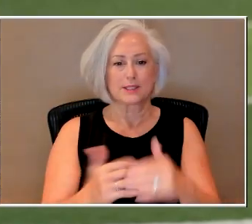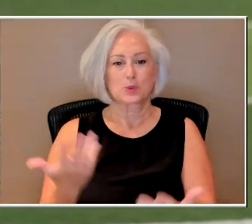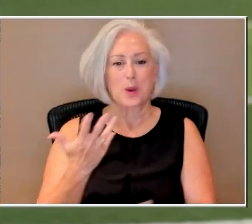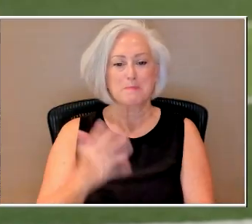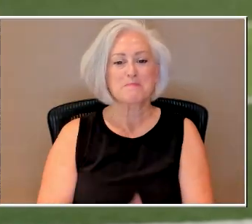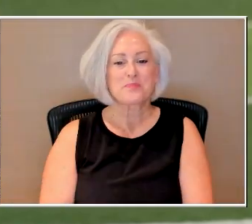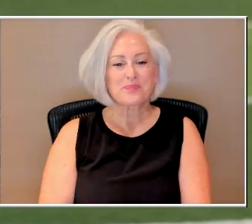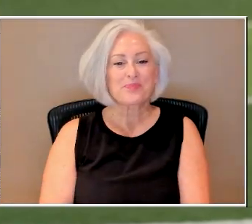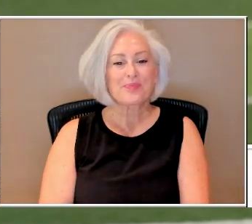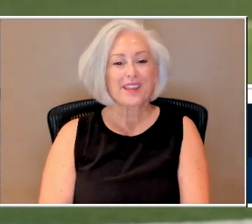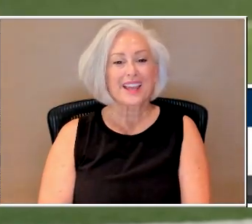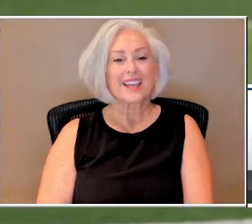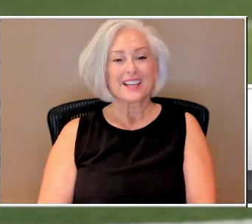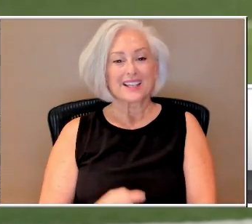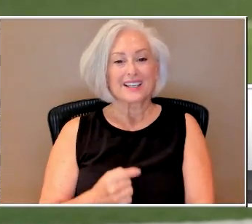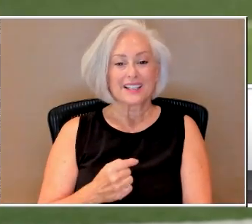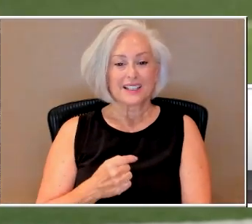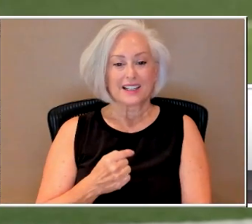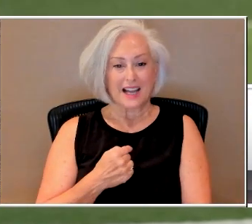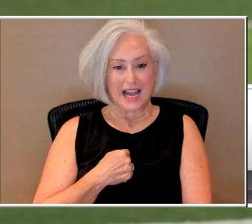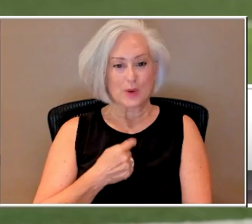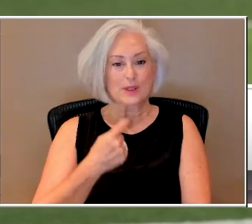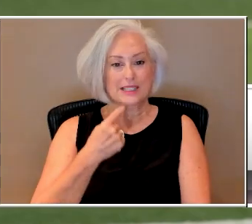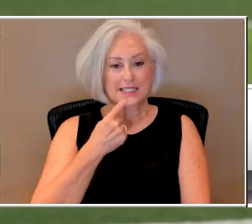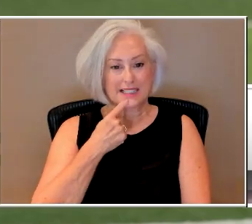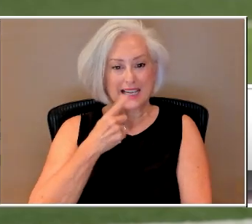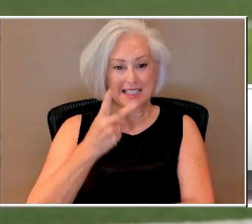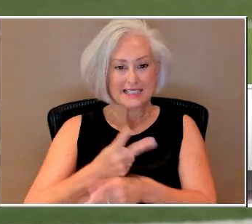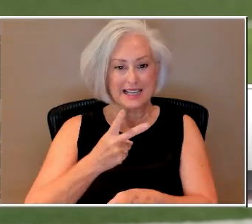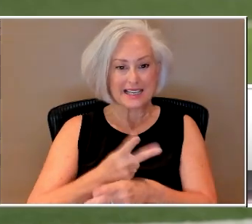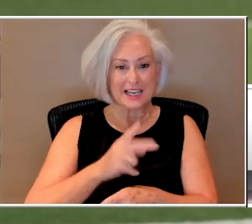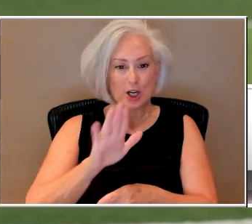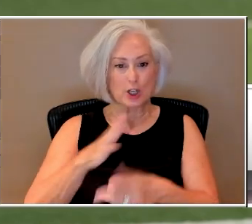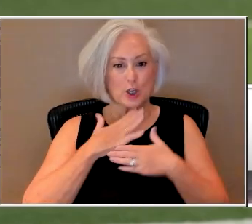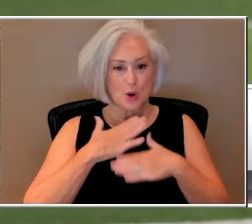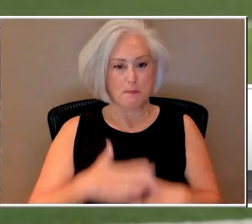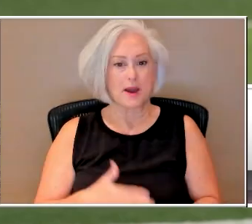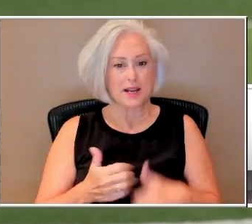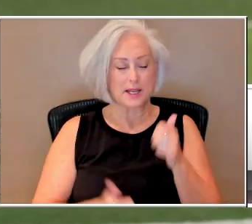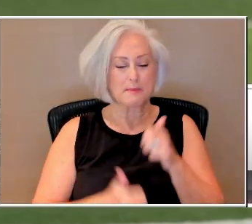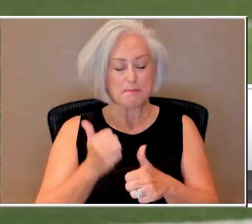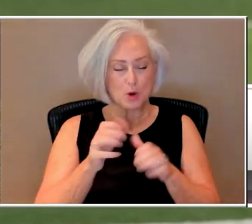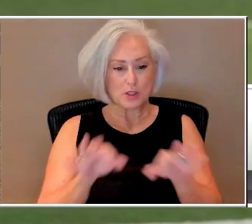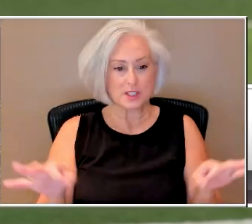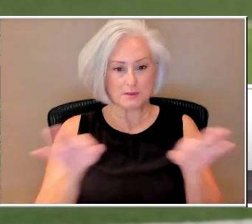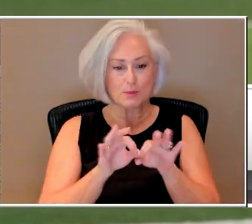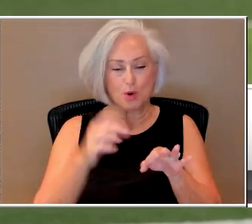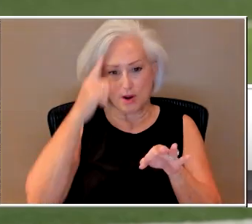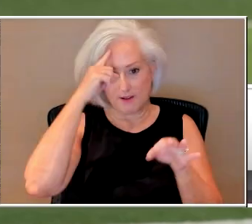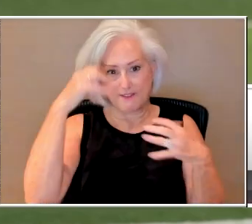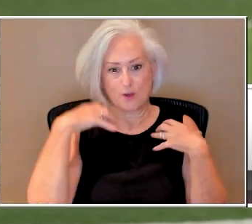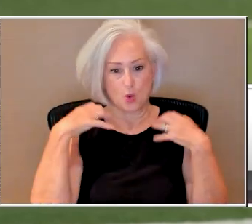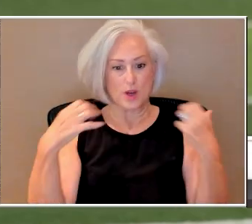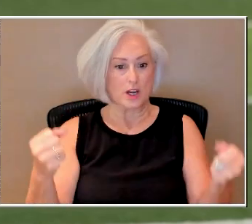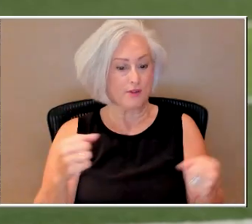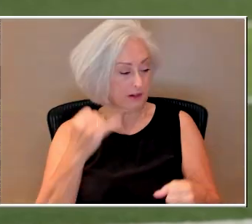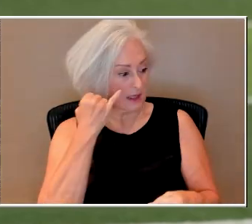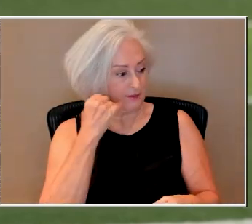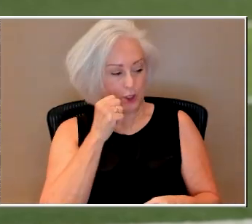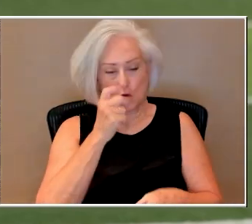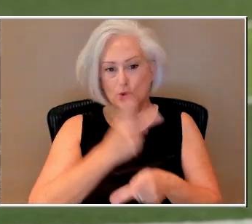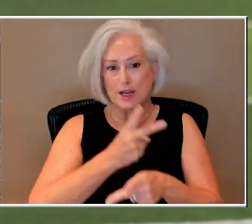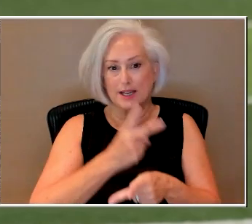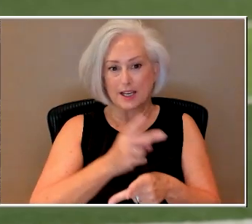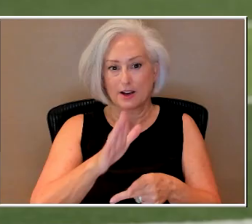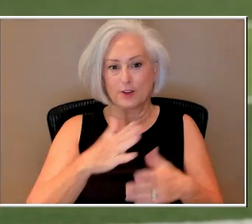I would just say that, taking care of your body is probably the most important in recovery. I learned that, if you don't take care of your body, you won't make it very